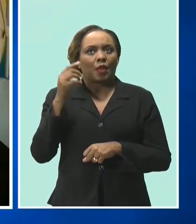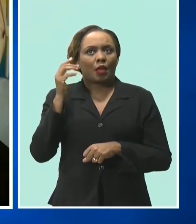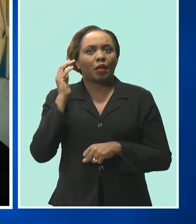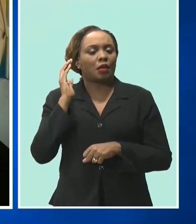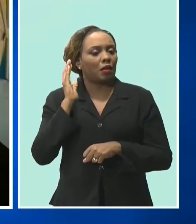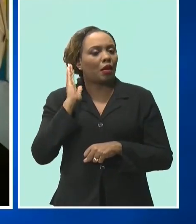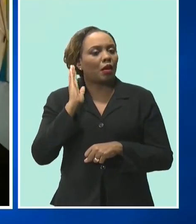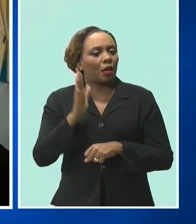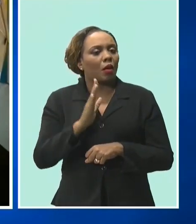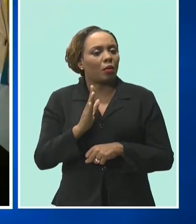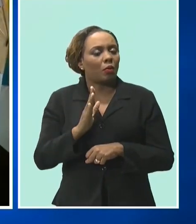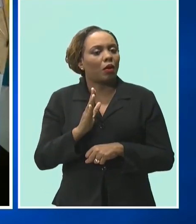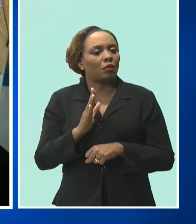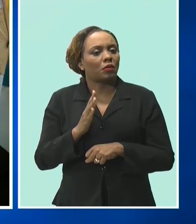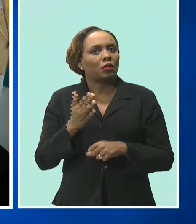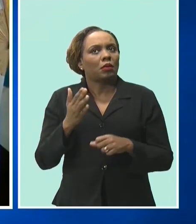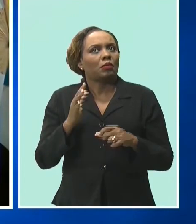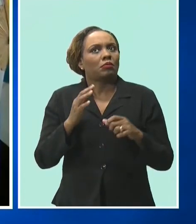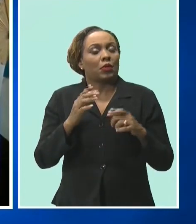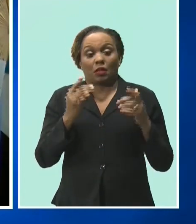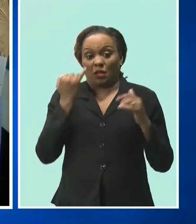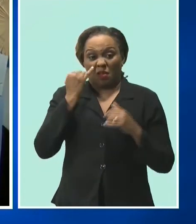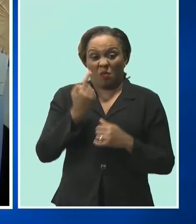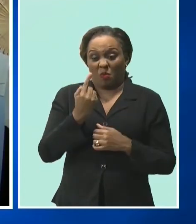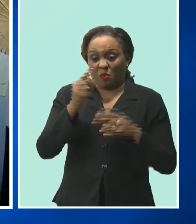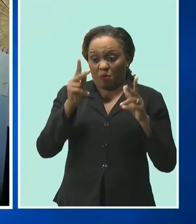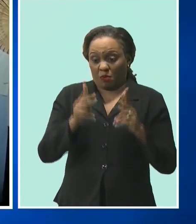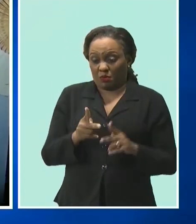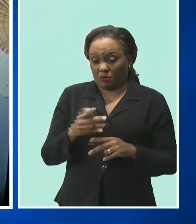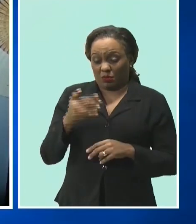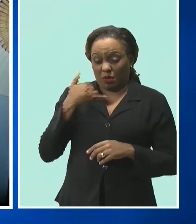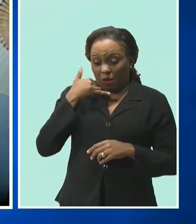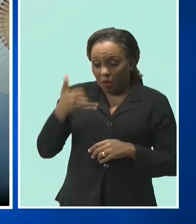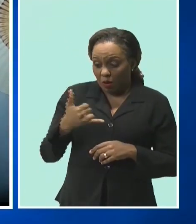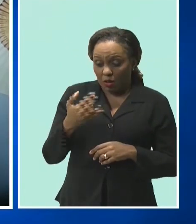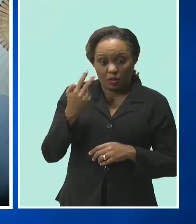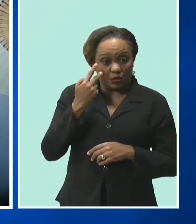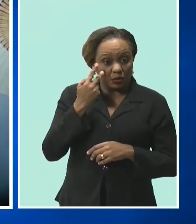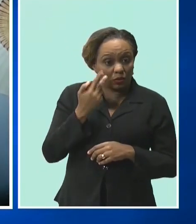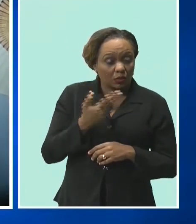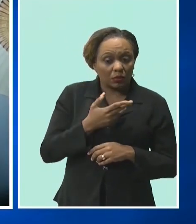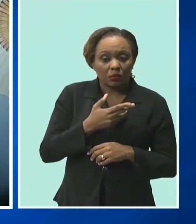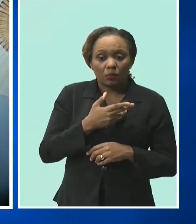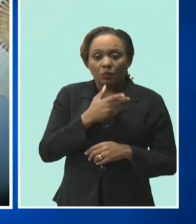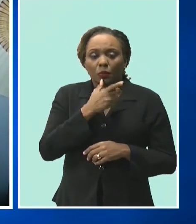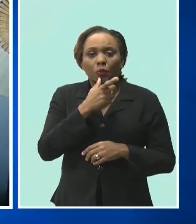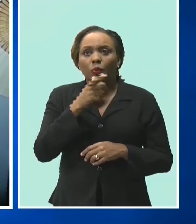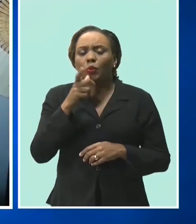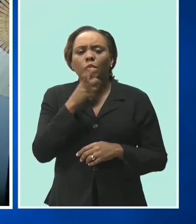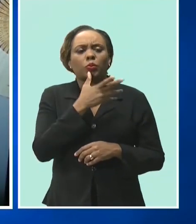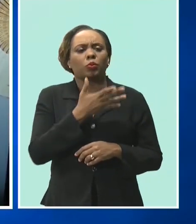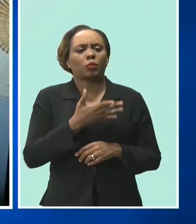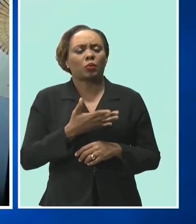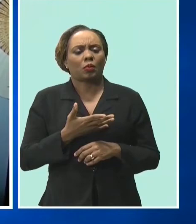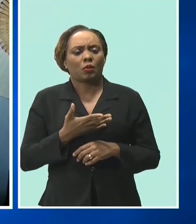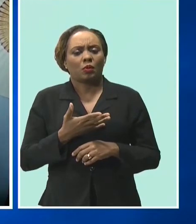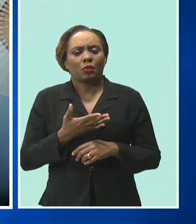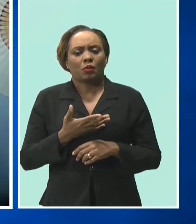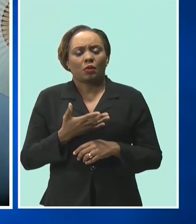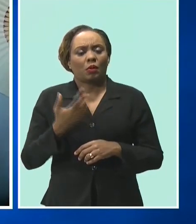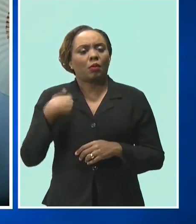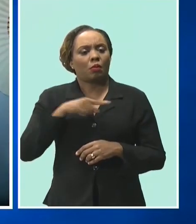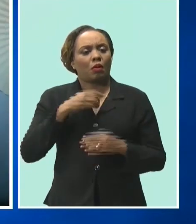on that promise. One phone call to be able to verify the information one way or the other. And as I indicated, that we do have